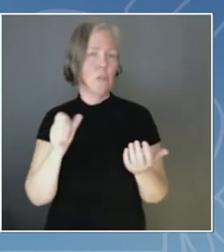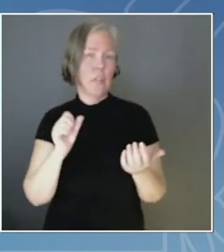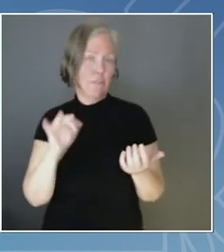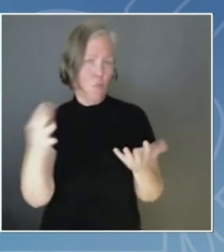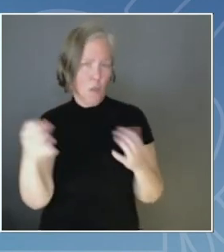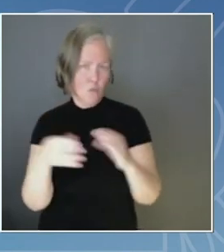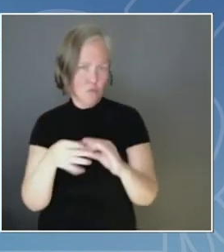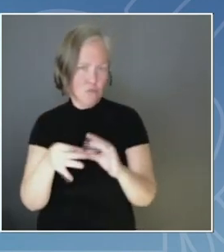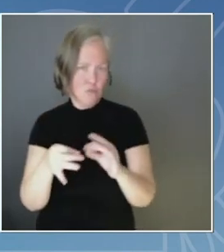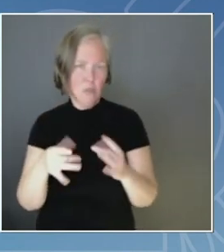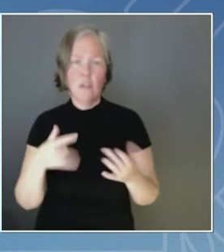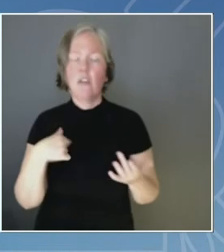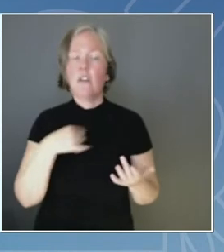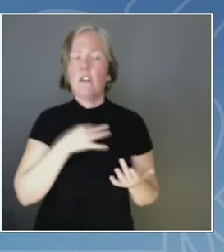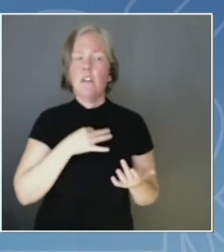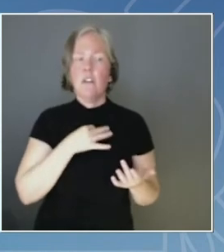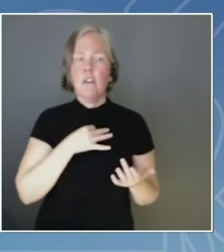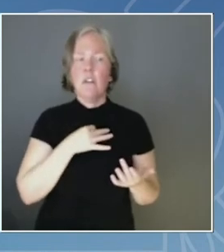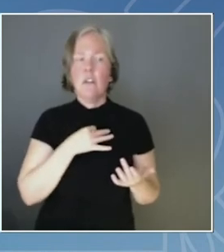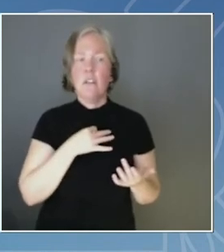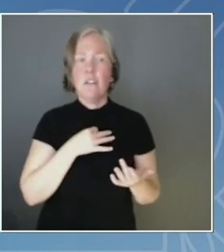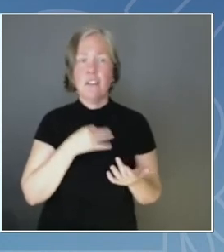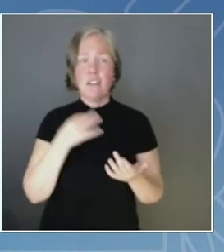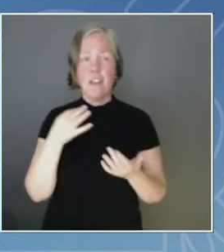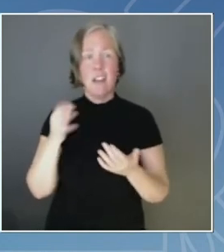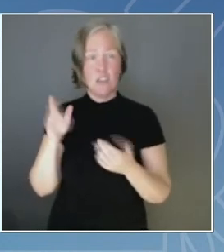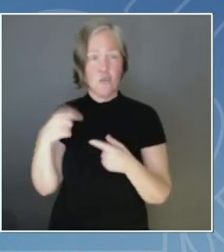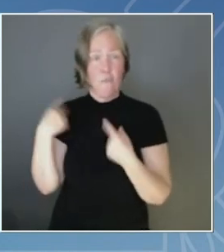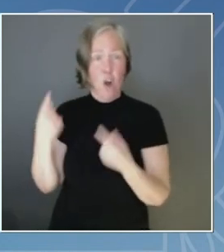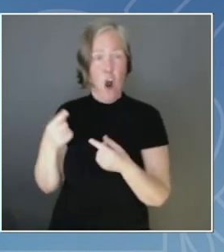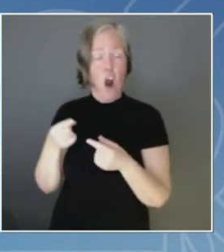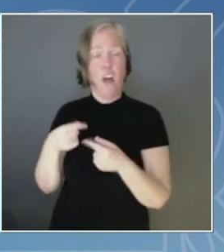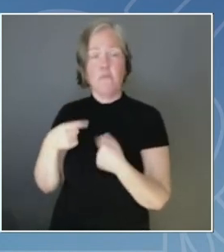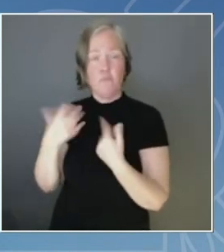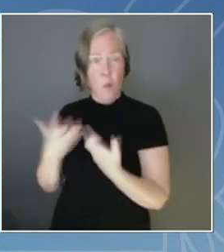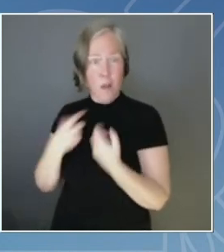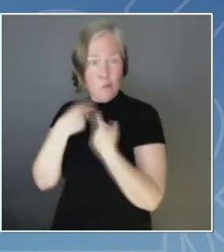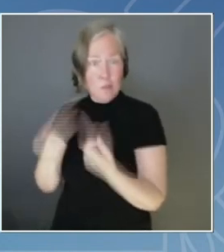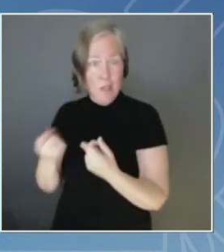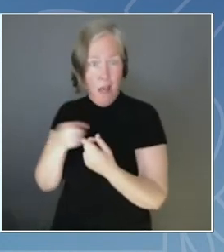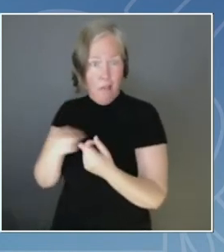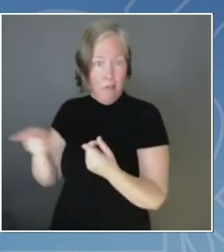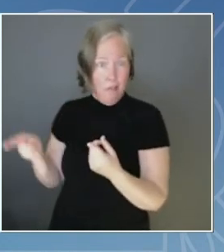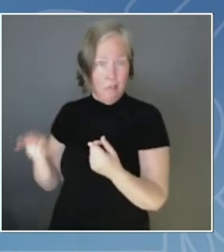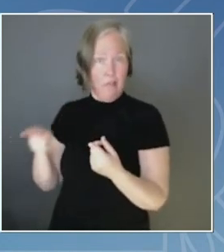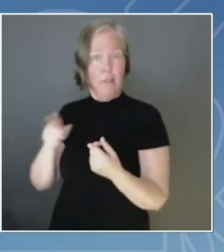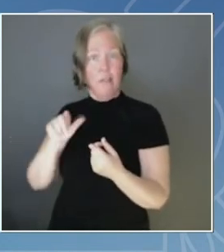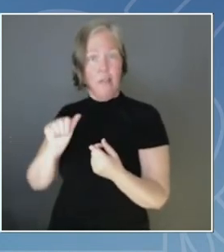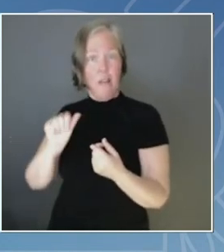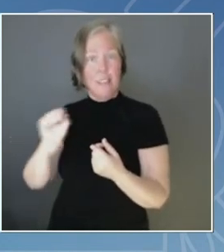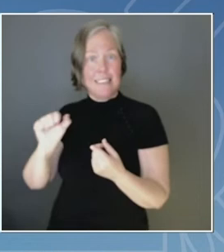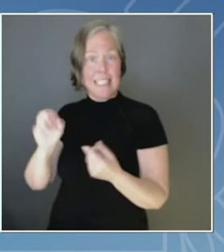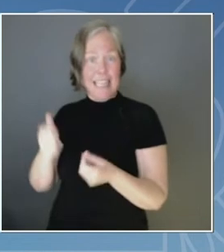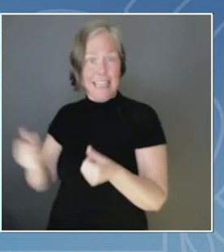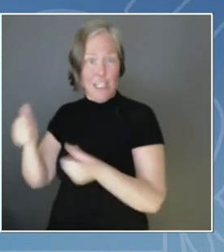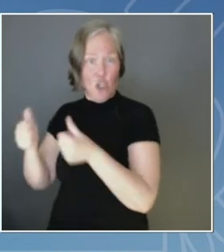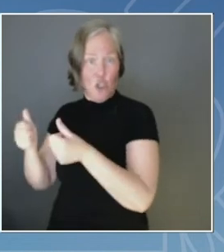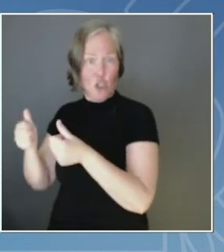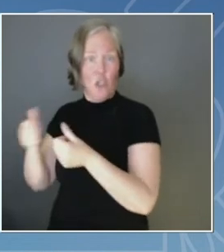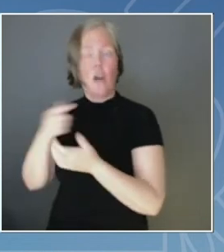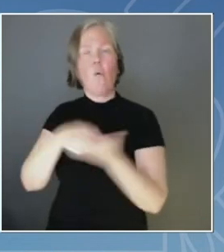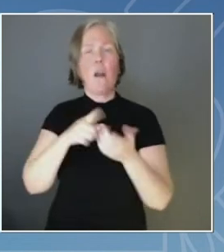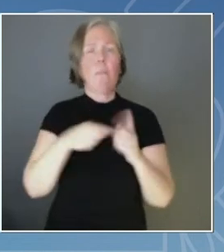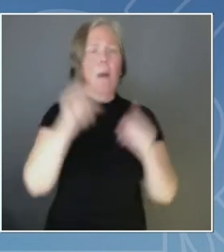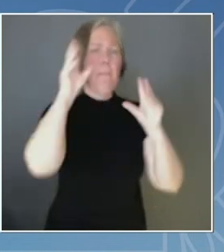share a message for President Biden or any of the U.S. government leaders that are going to be attending the ASEAN Special